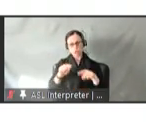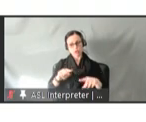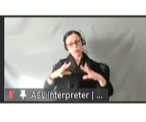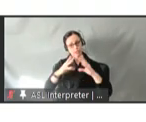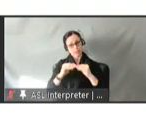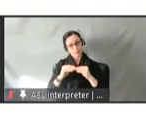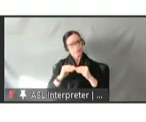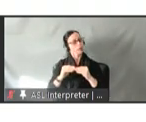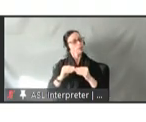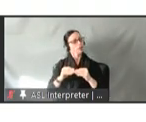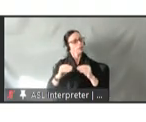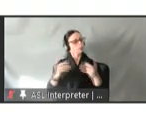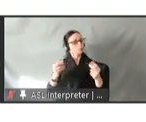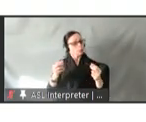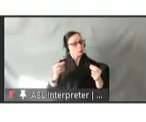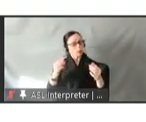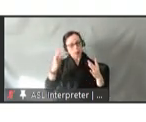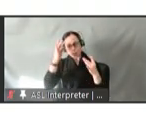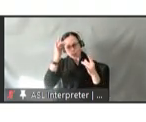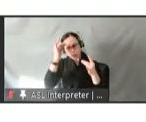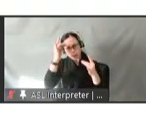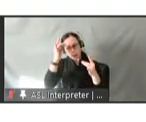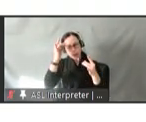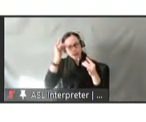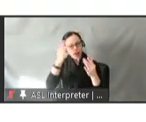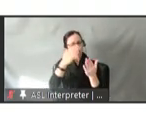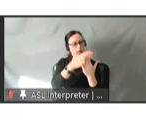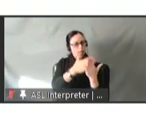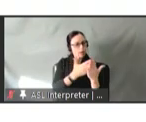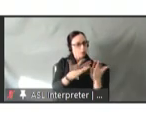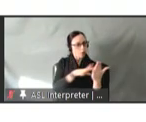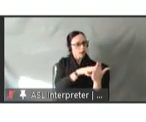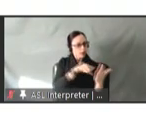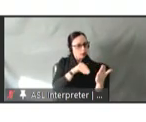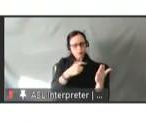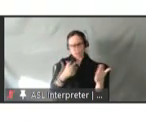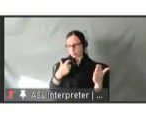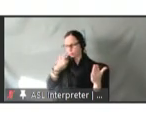participants will be able to reflect on lessons learned from the current and previous